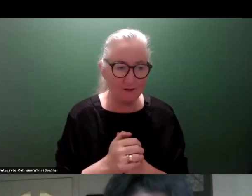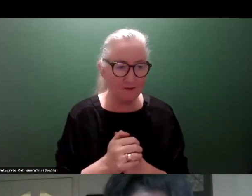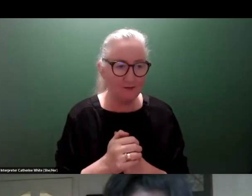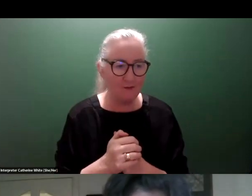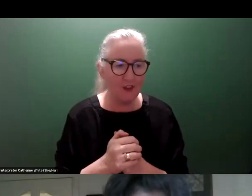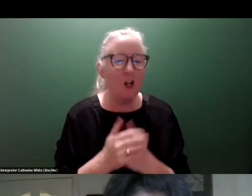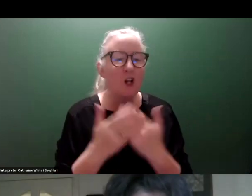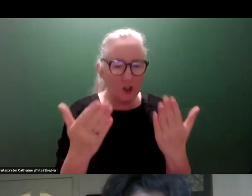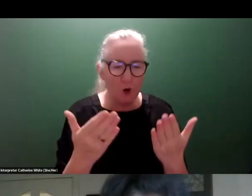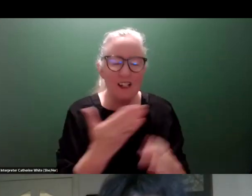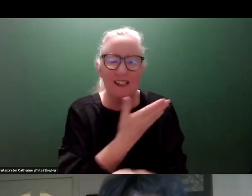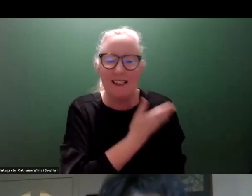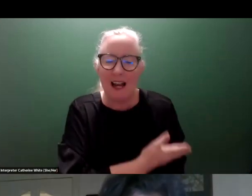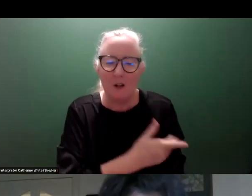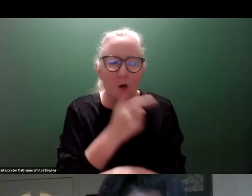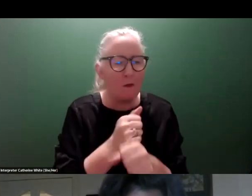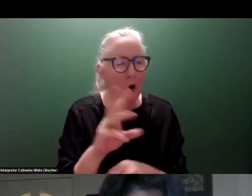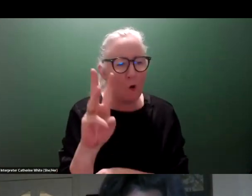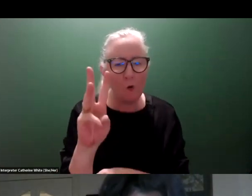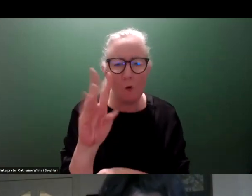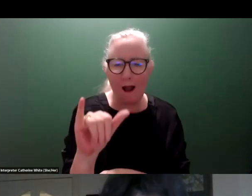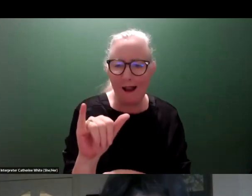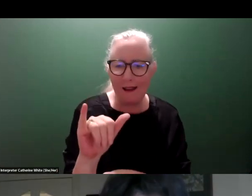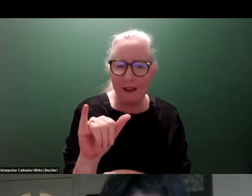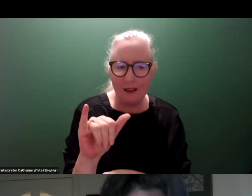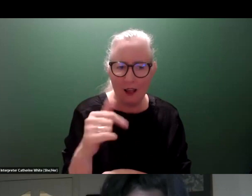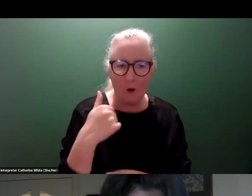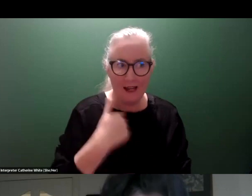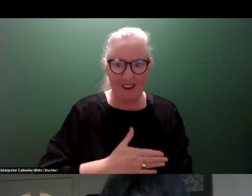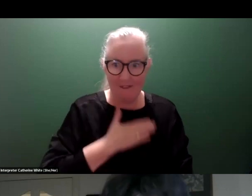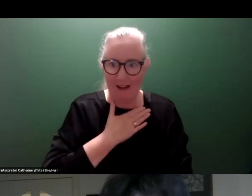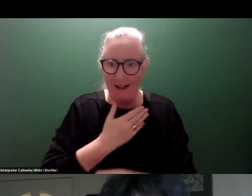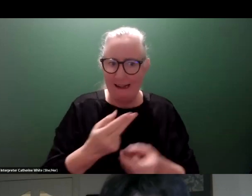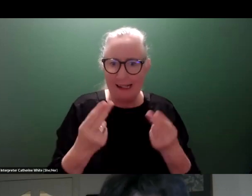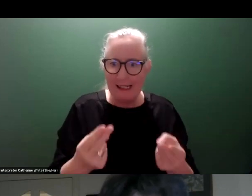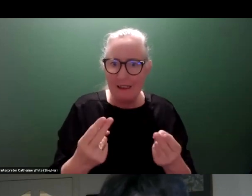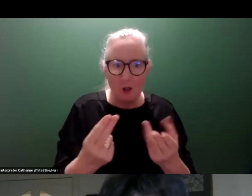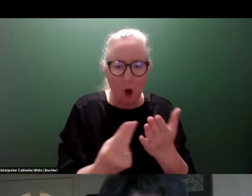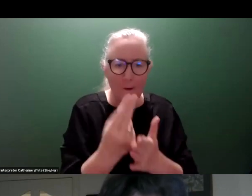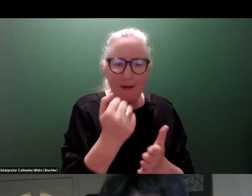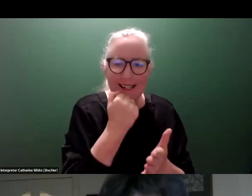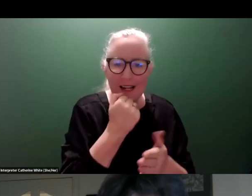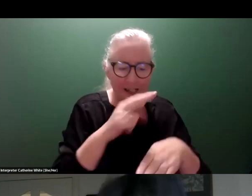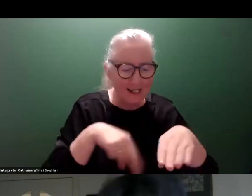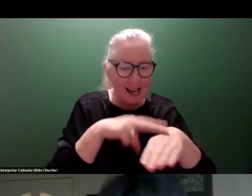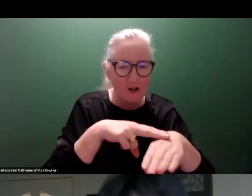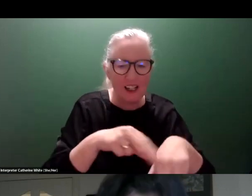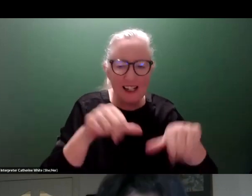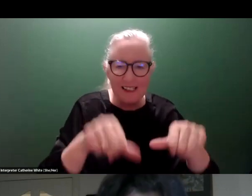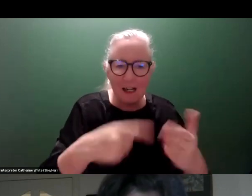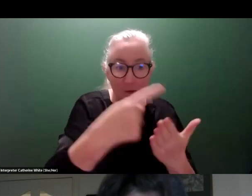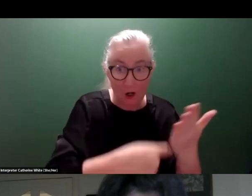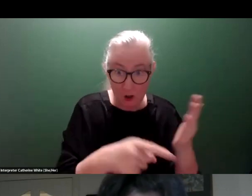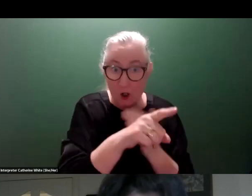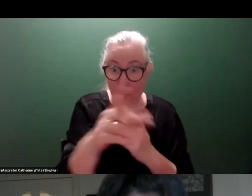So I'm going to begin by talking about why it was that we felt the need to update the National Consent Policy. As you know,